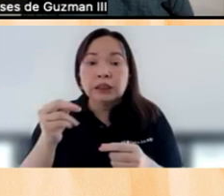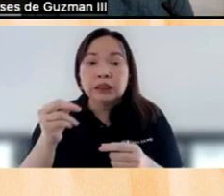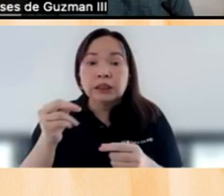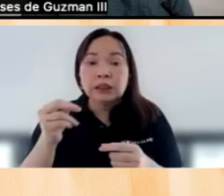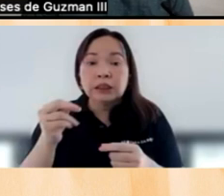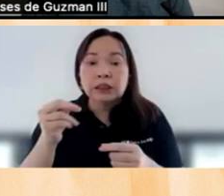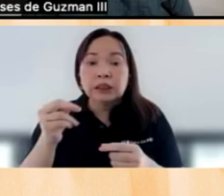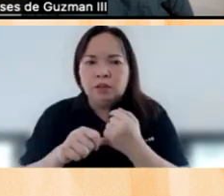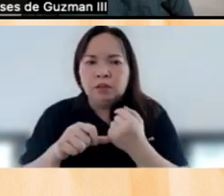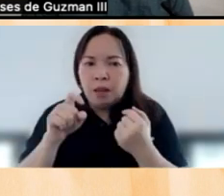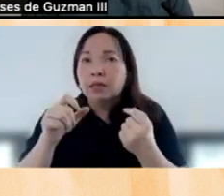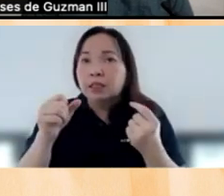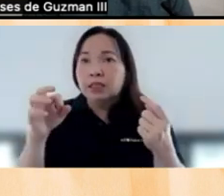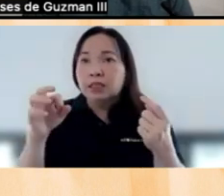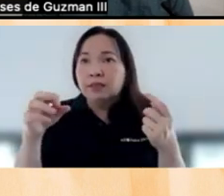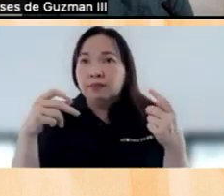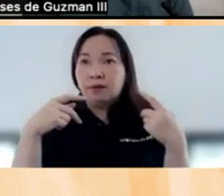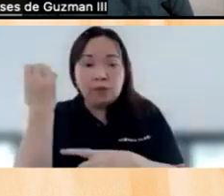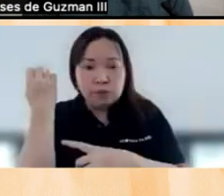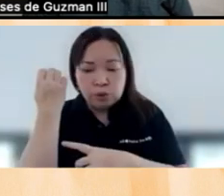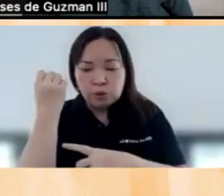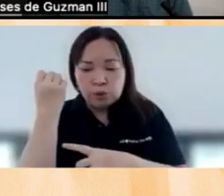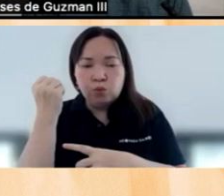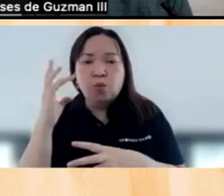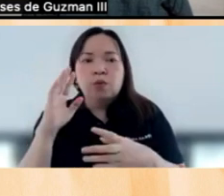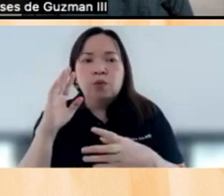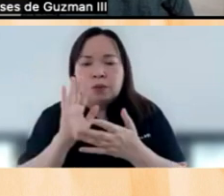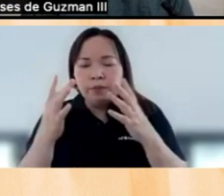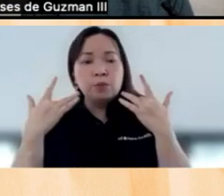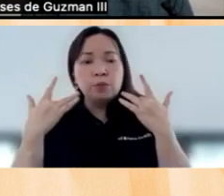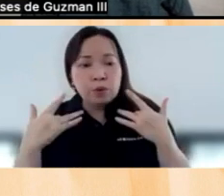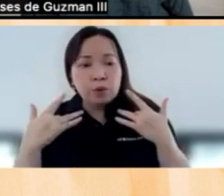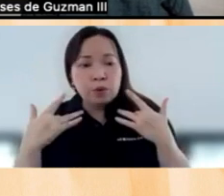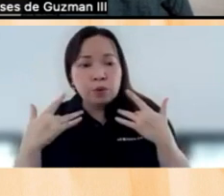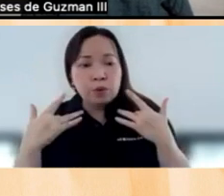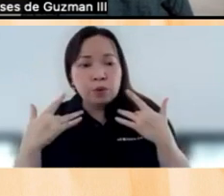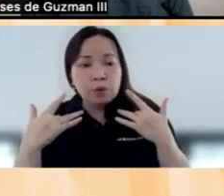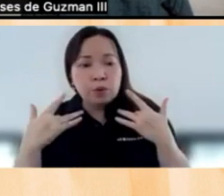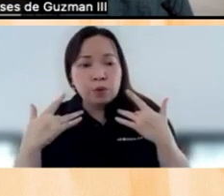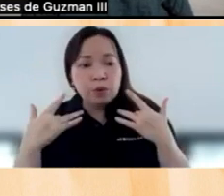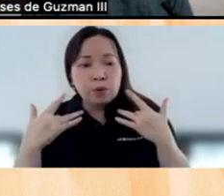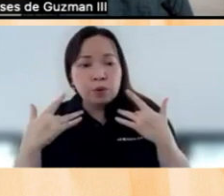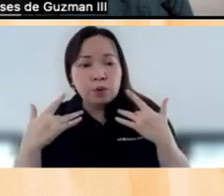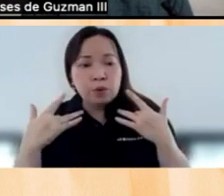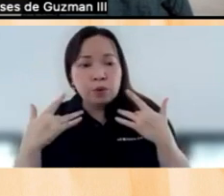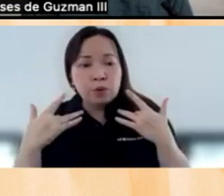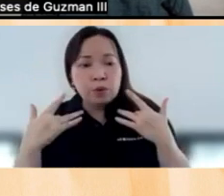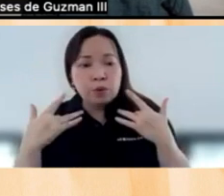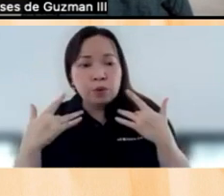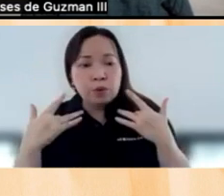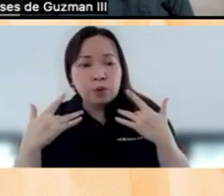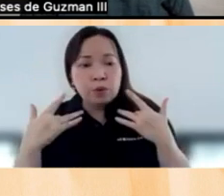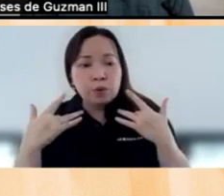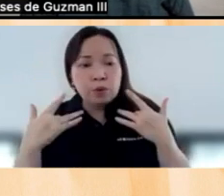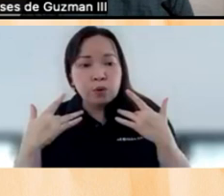of chemicals called neurotransmitters. We must emphasize the seriousness of the